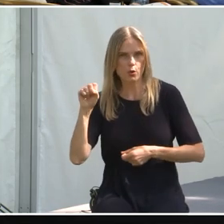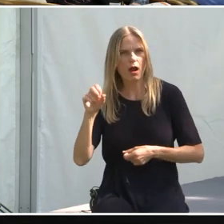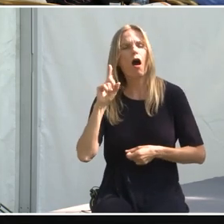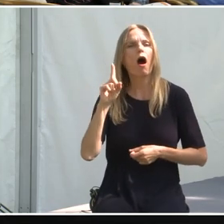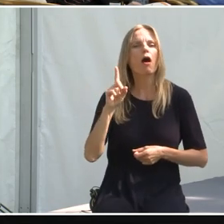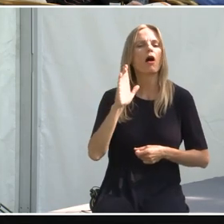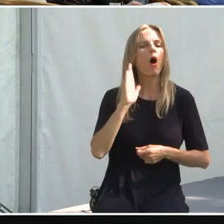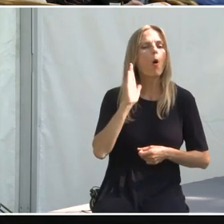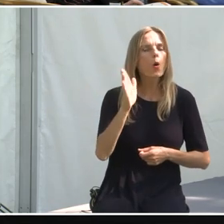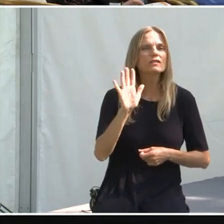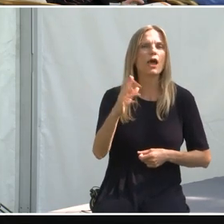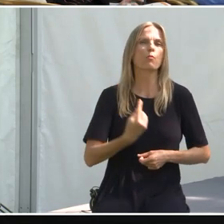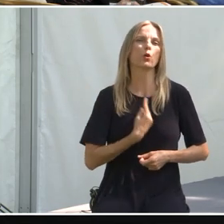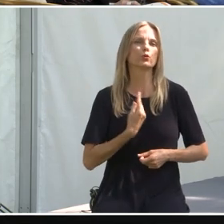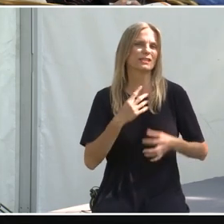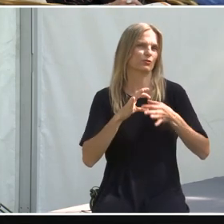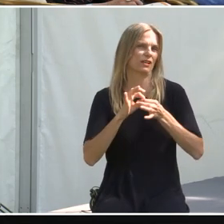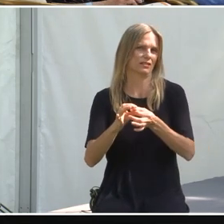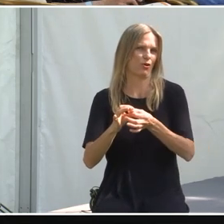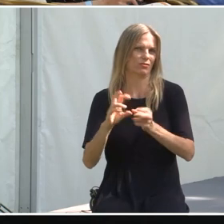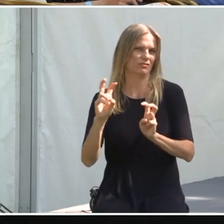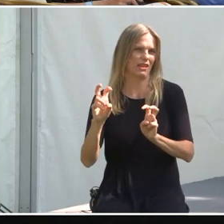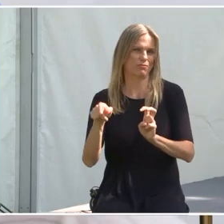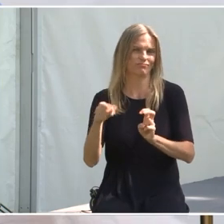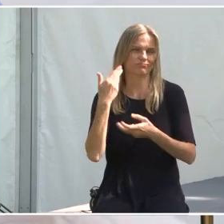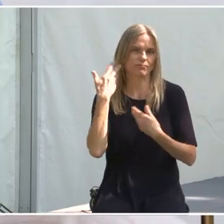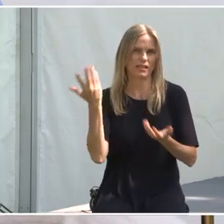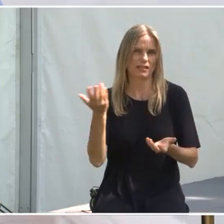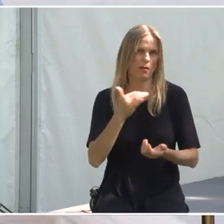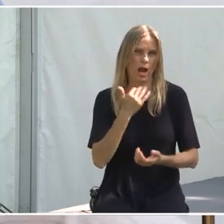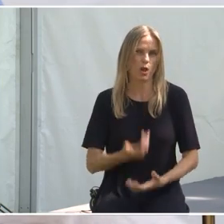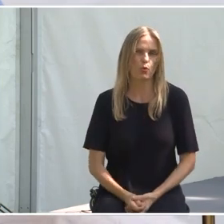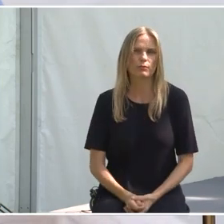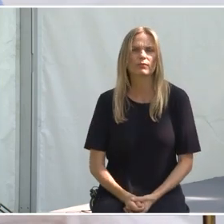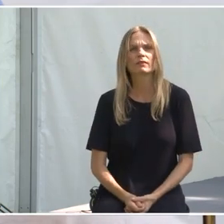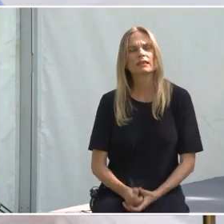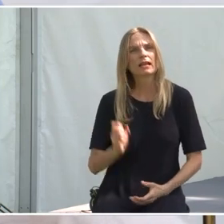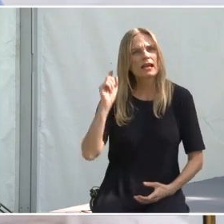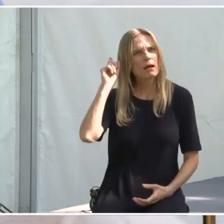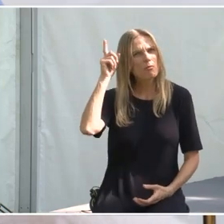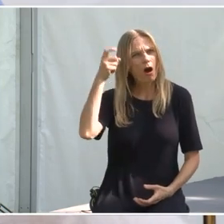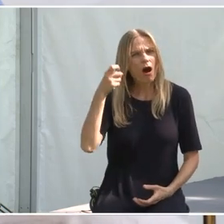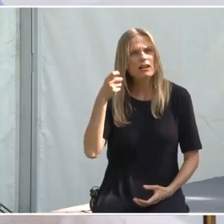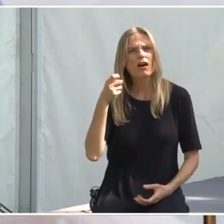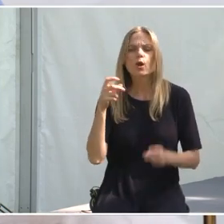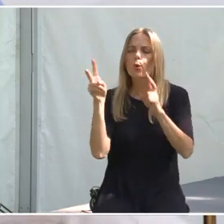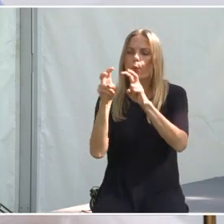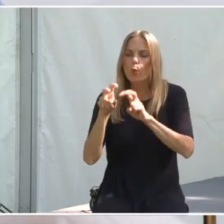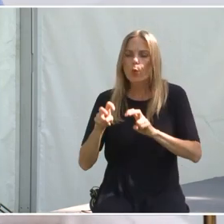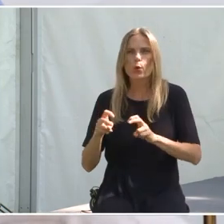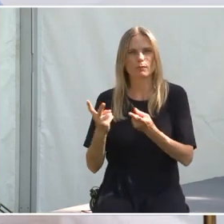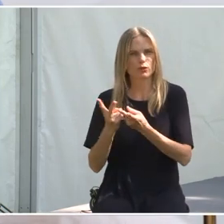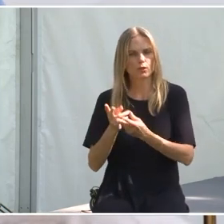about their loneliness. There aren't very many. I don't think there's actually any research that